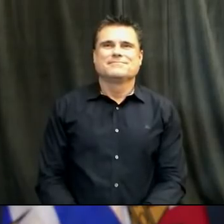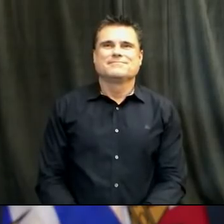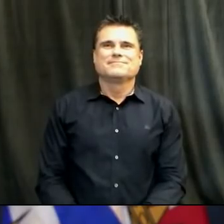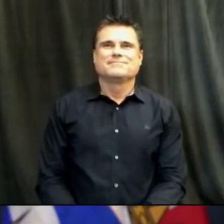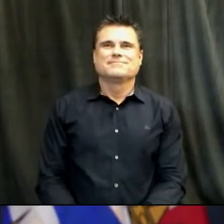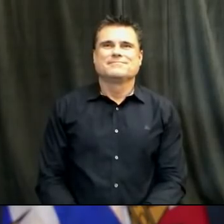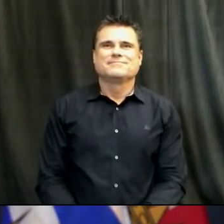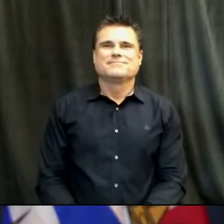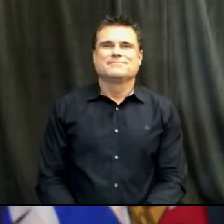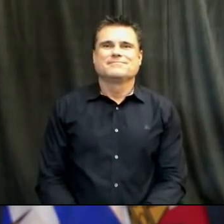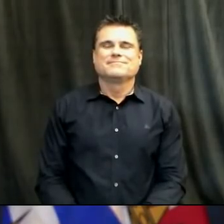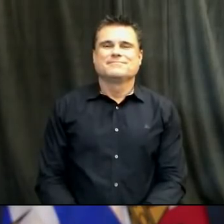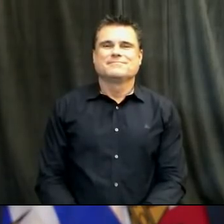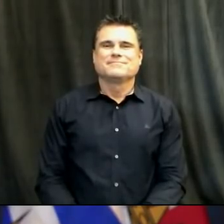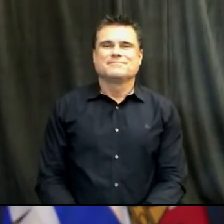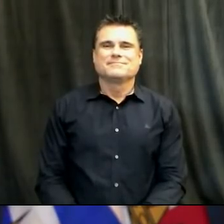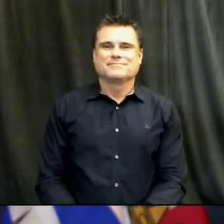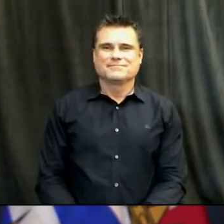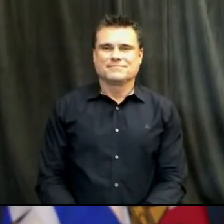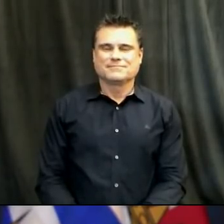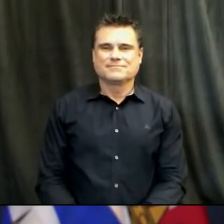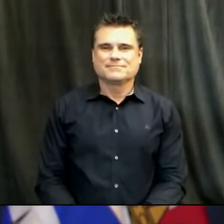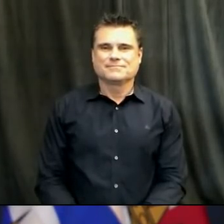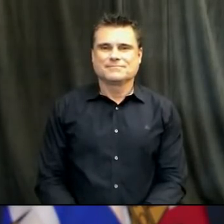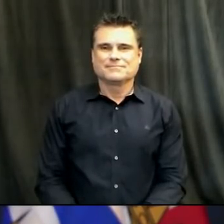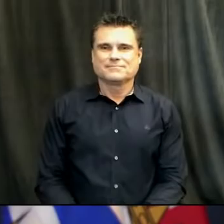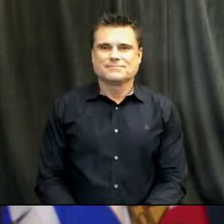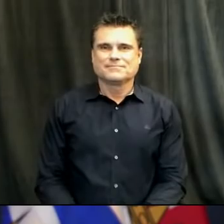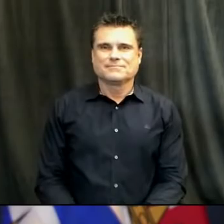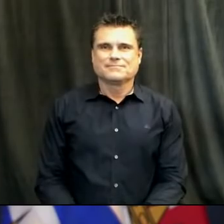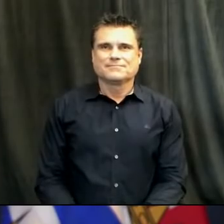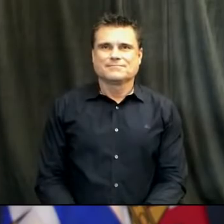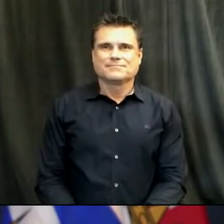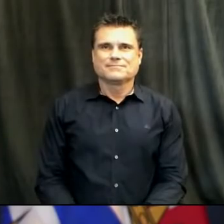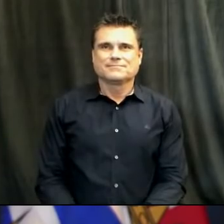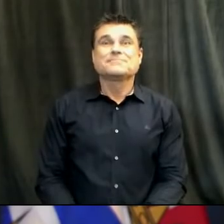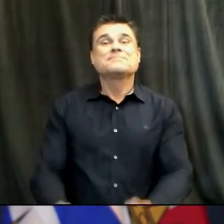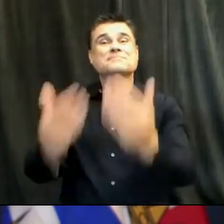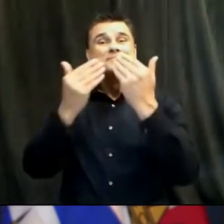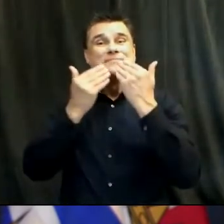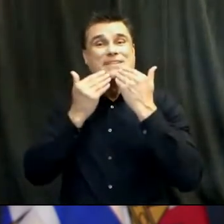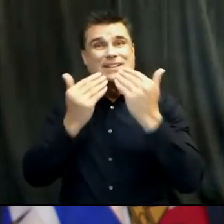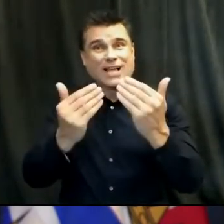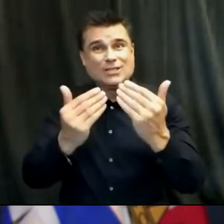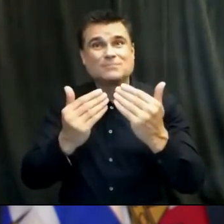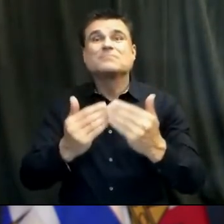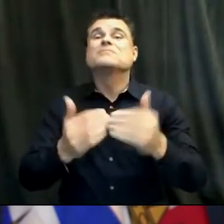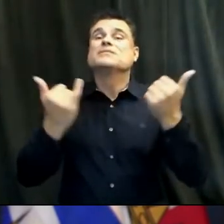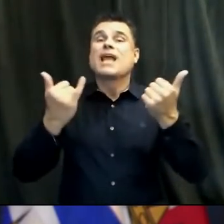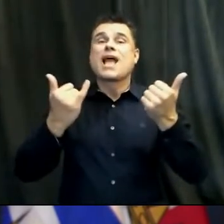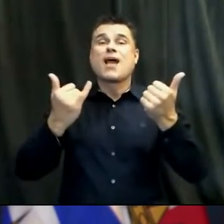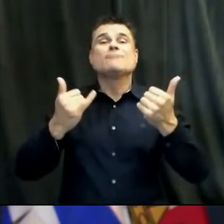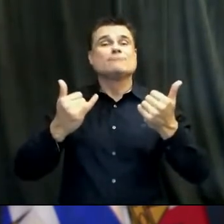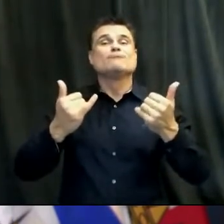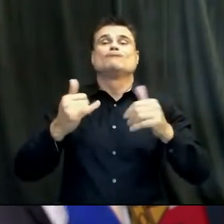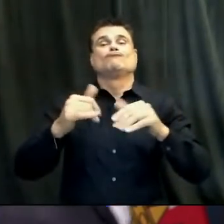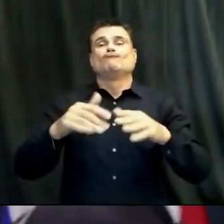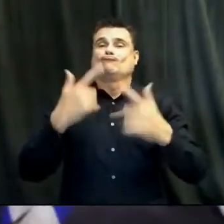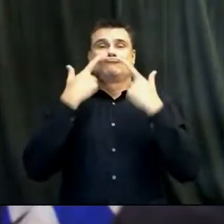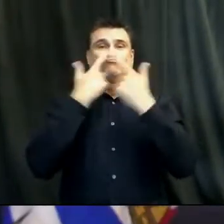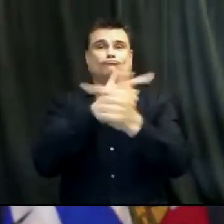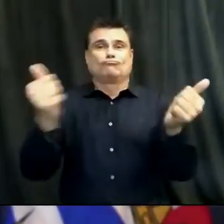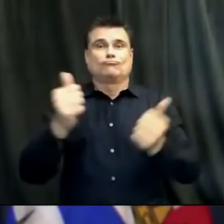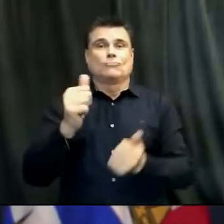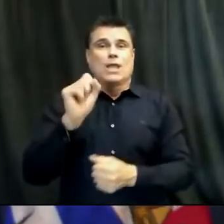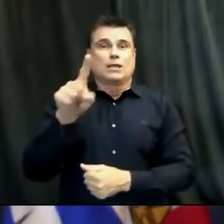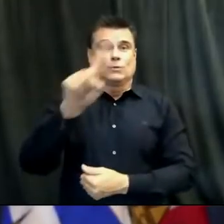hospitalisées, dont 69 en soins intensifs. Thank you very much. Merci beaucoup. We're happy to take your questions.